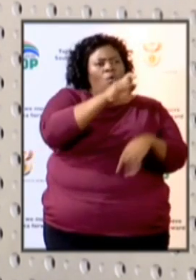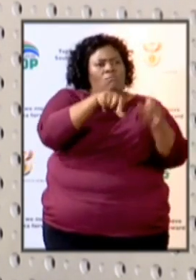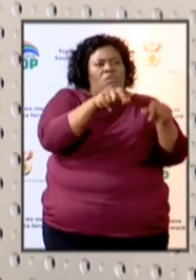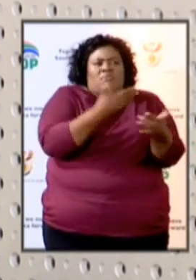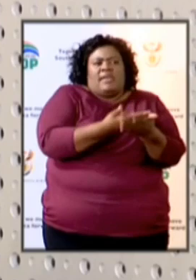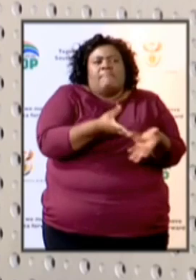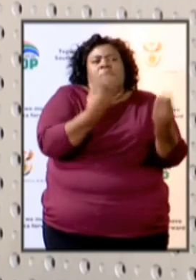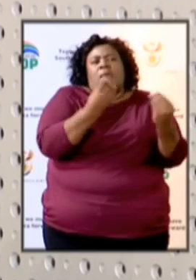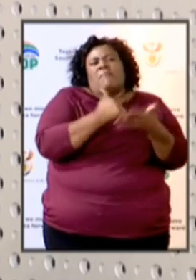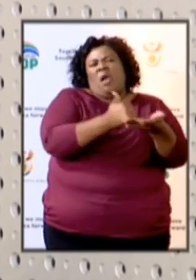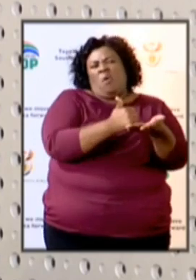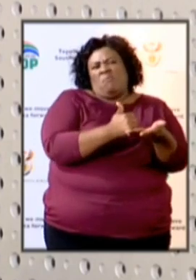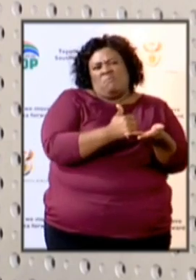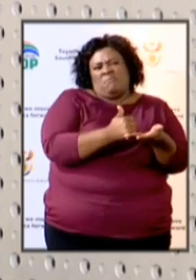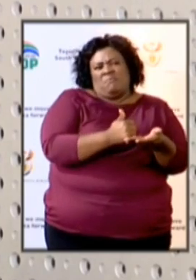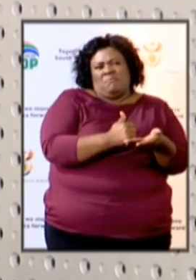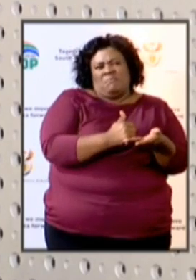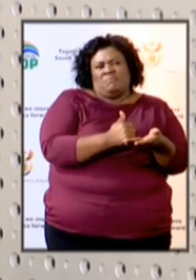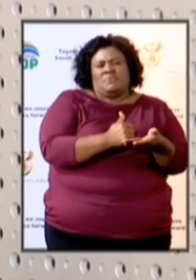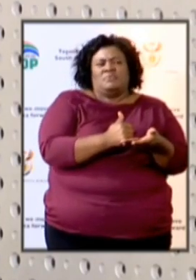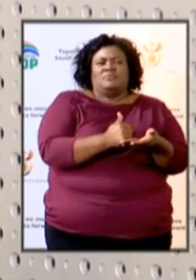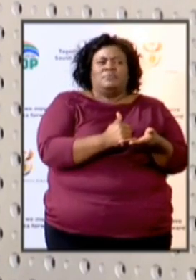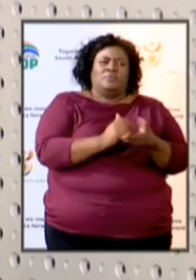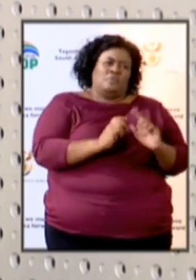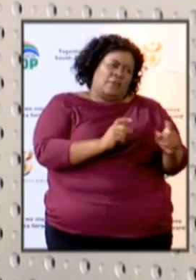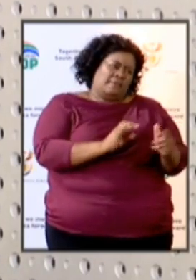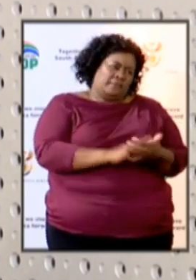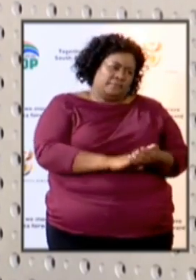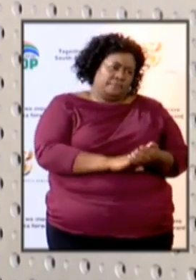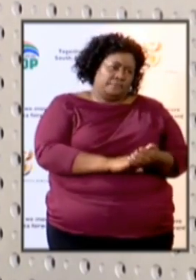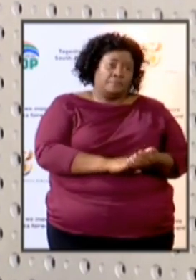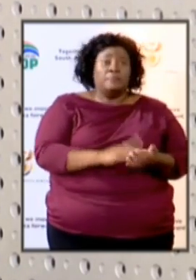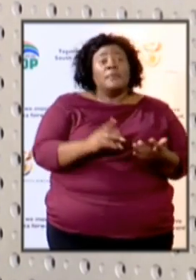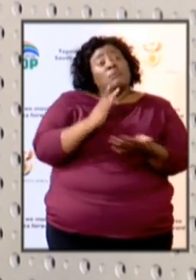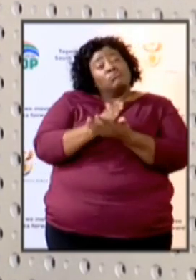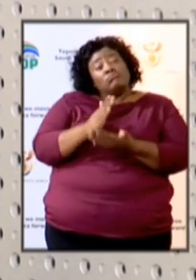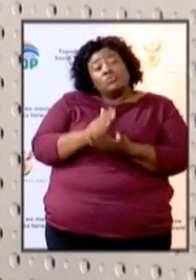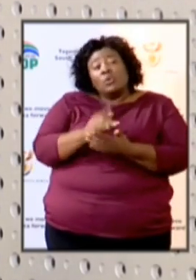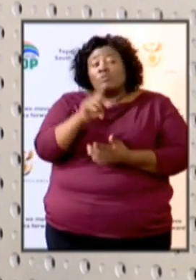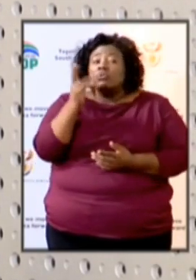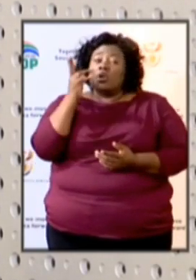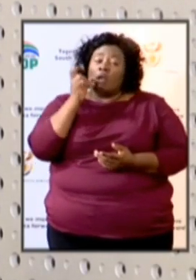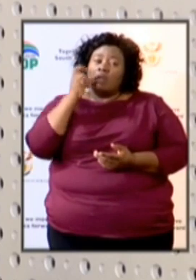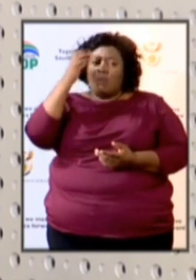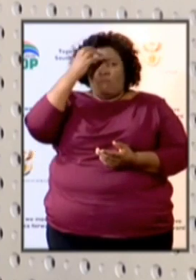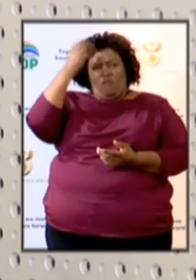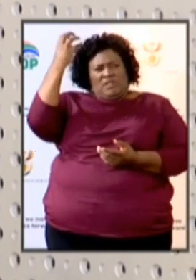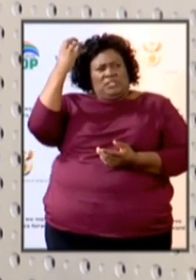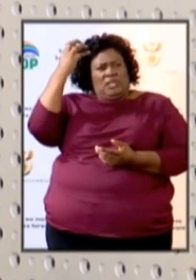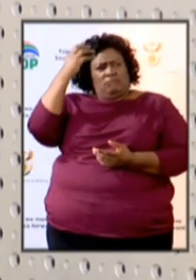Enye into, mhlawumbe nibezwile oprofessor bekhuluma ukuthi